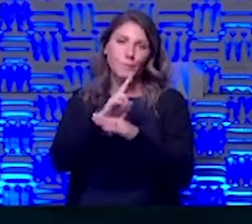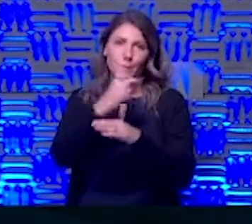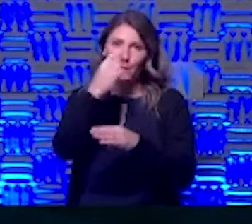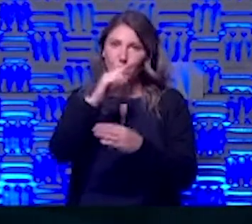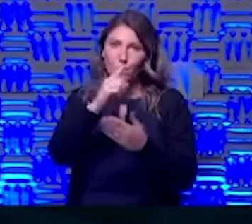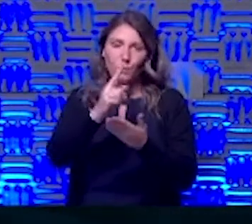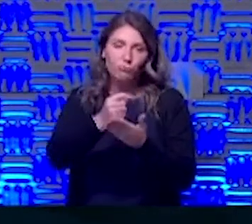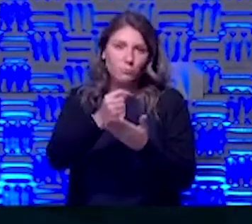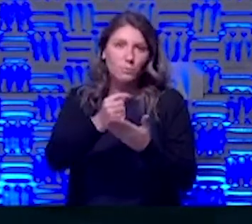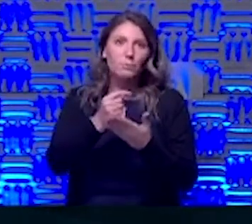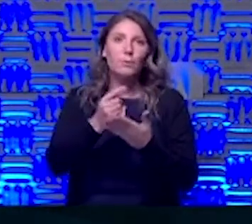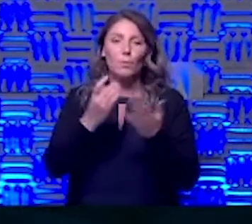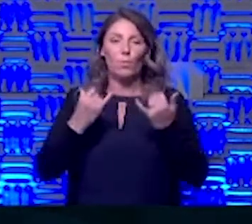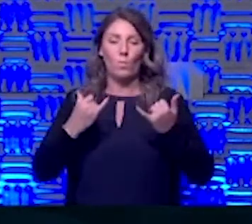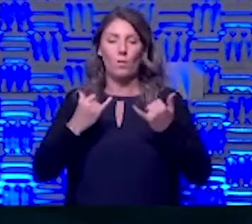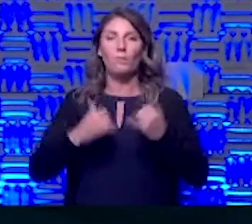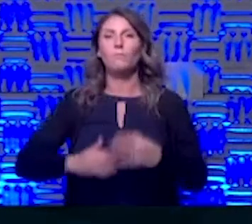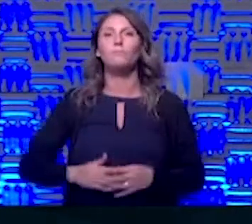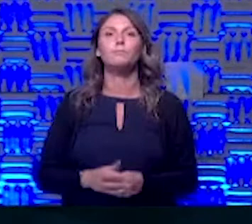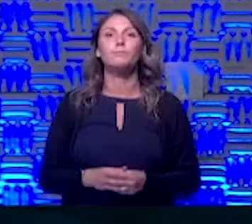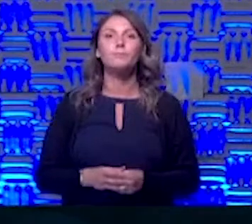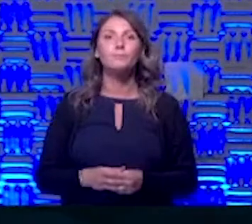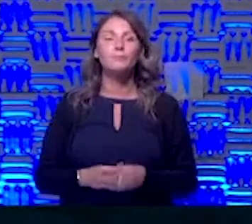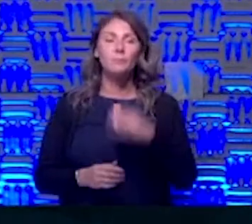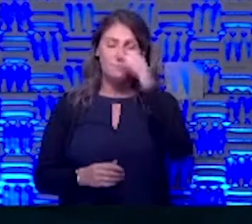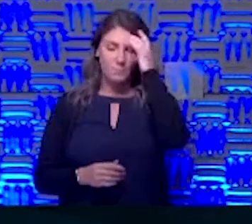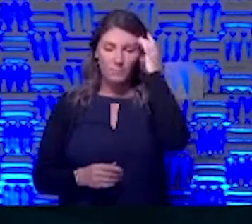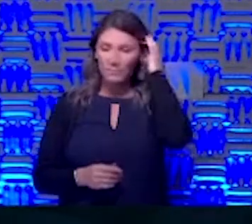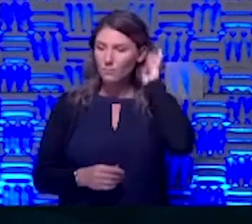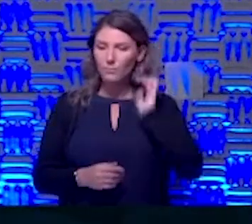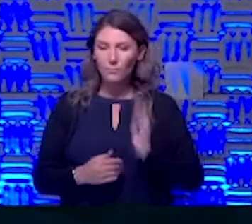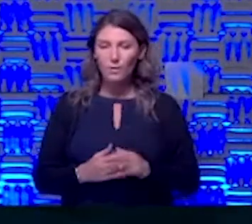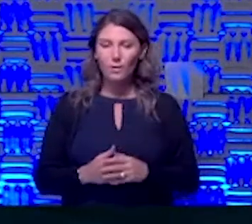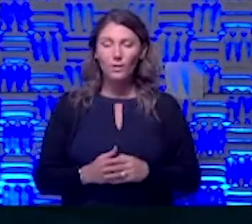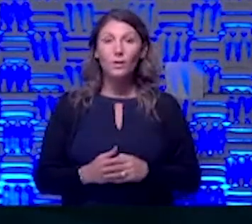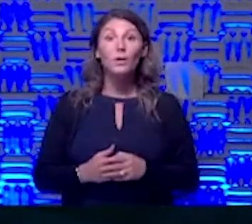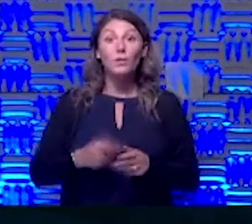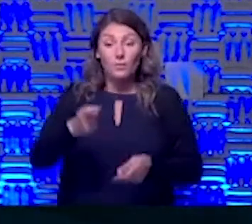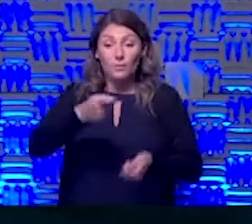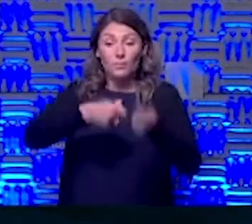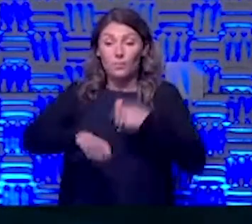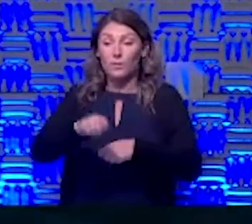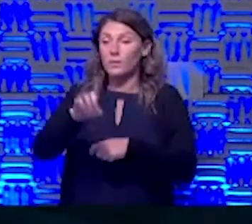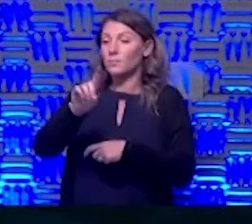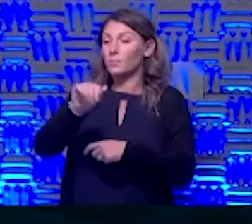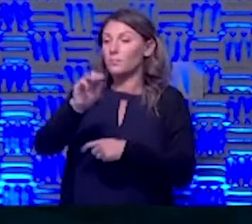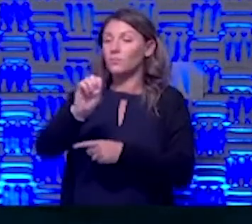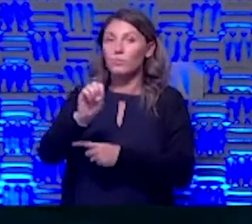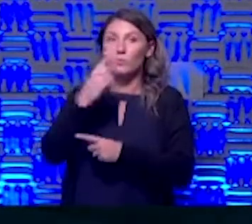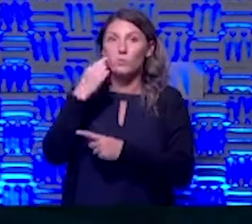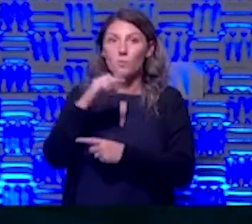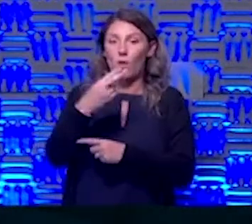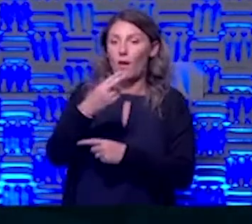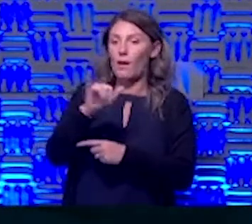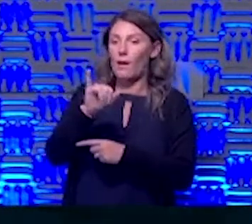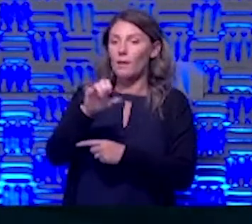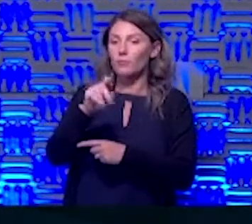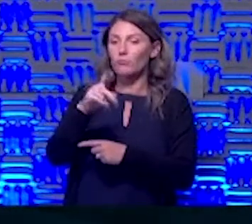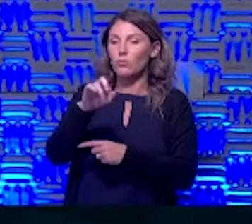point. And just the replacement dose for the hydrocortisone for the